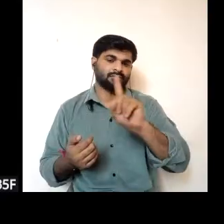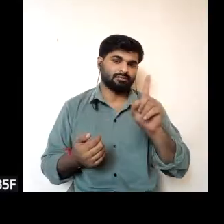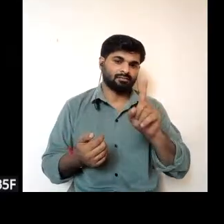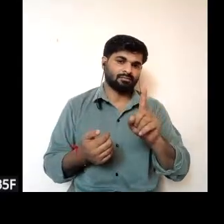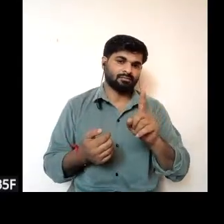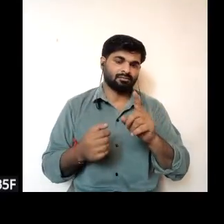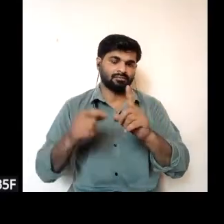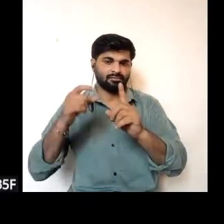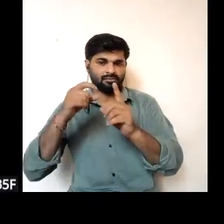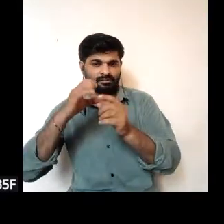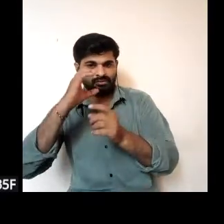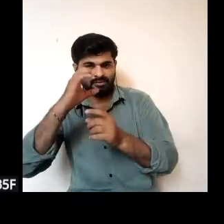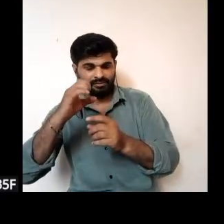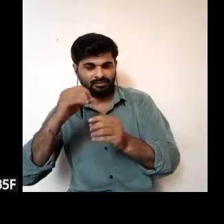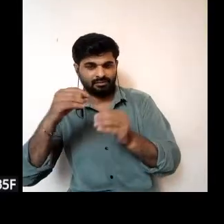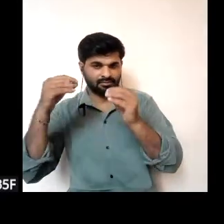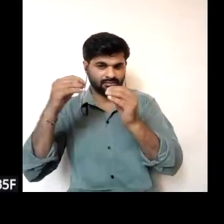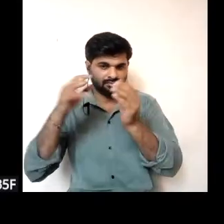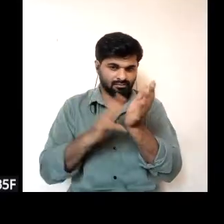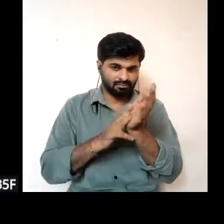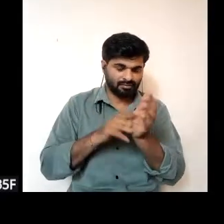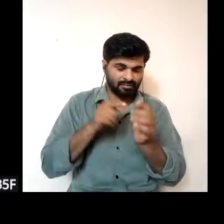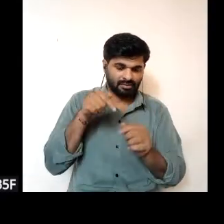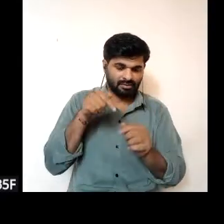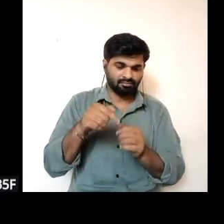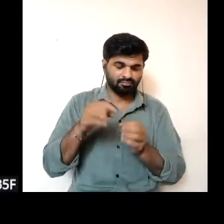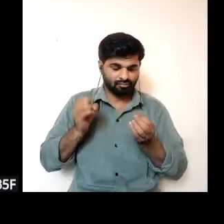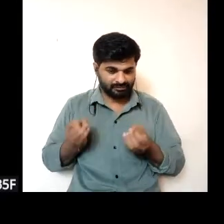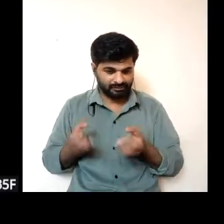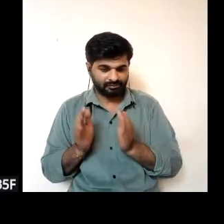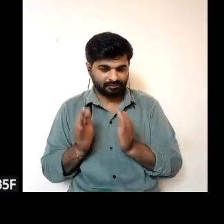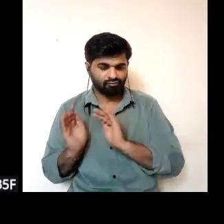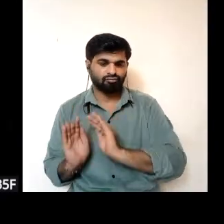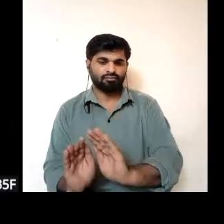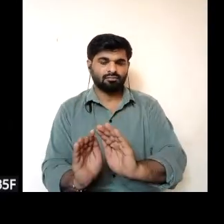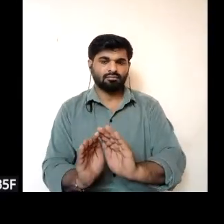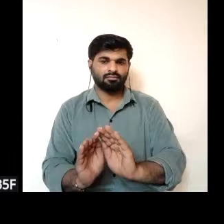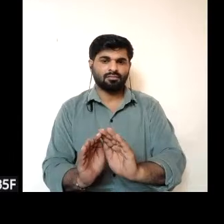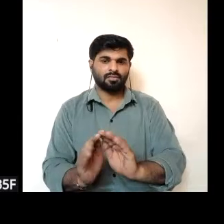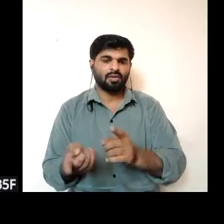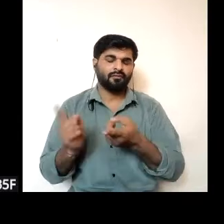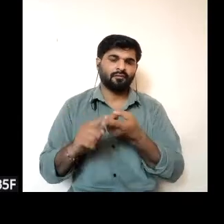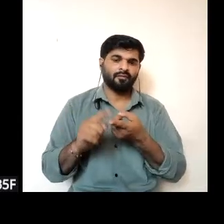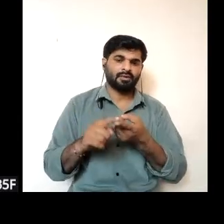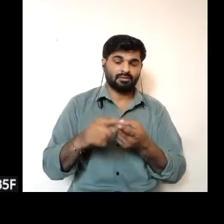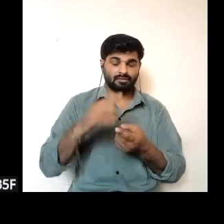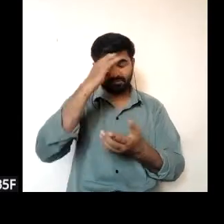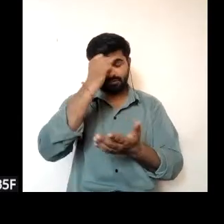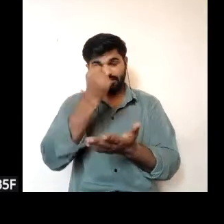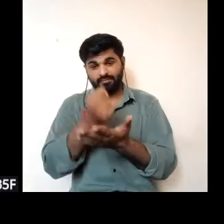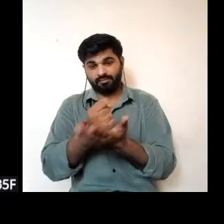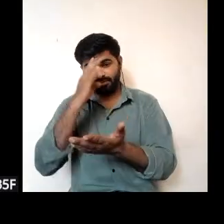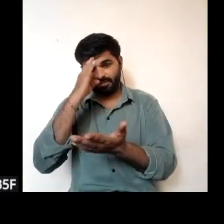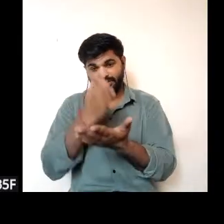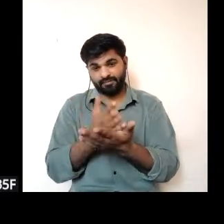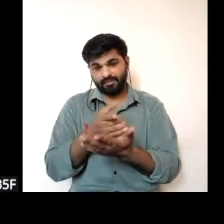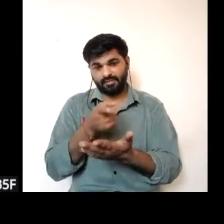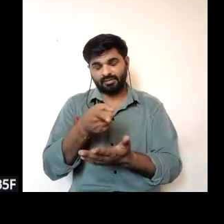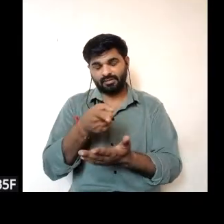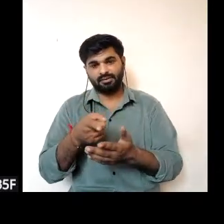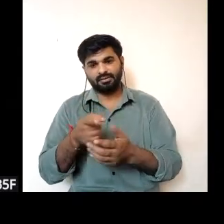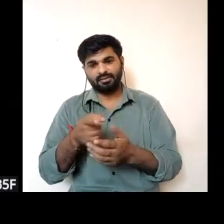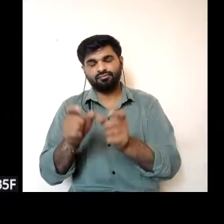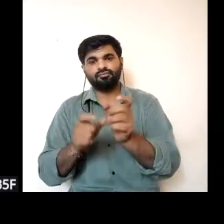more collaborative approach that happened. He was willing to listen. That time, a more